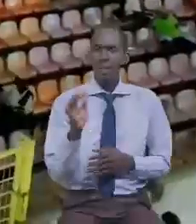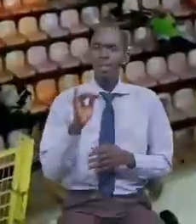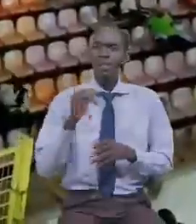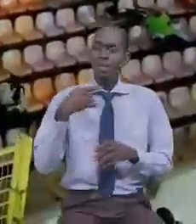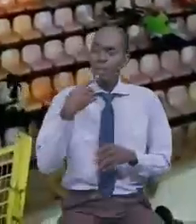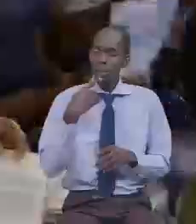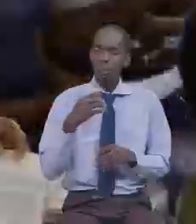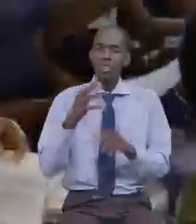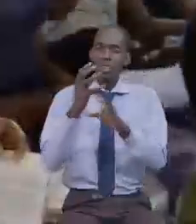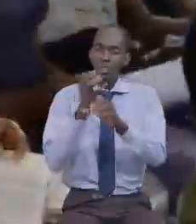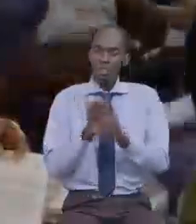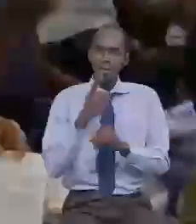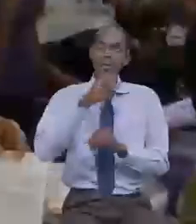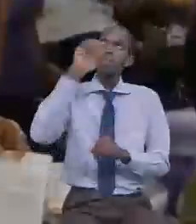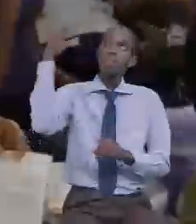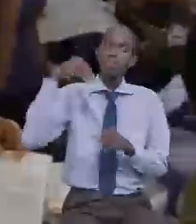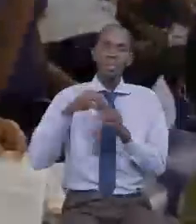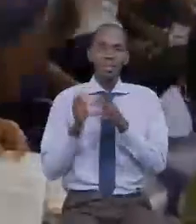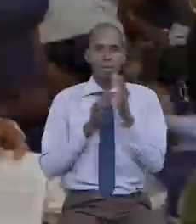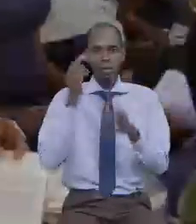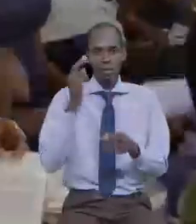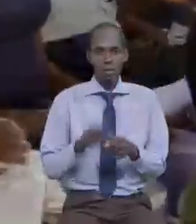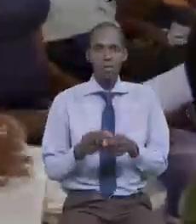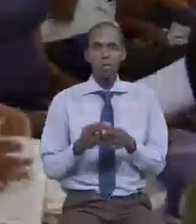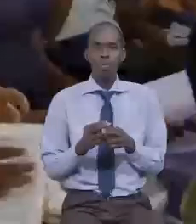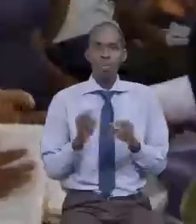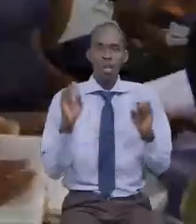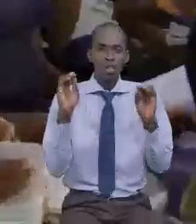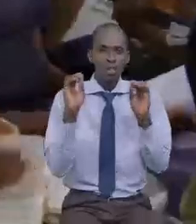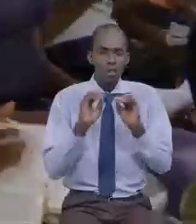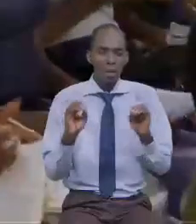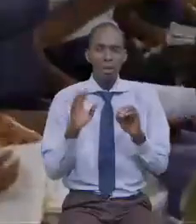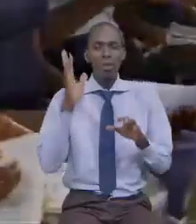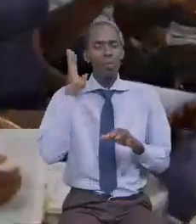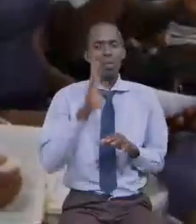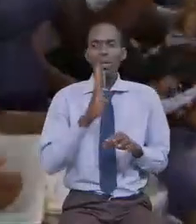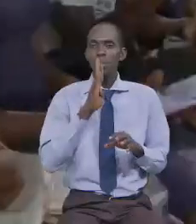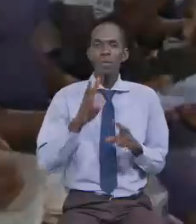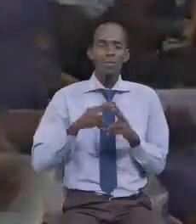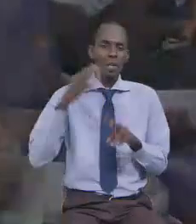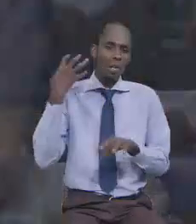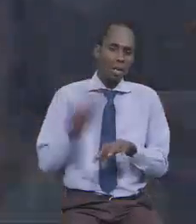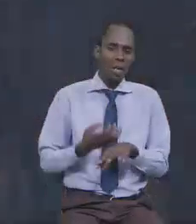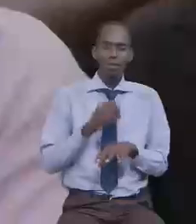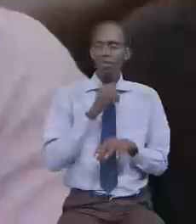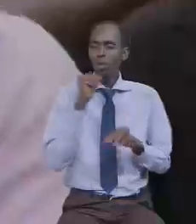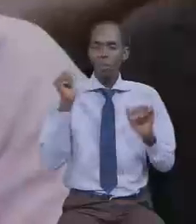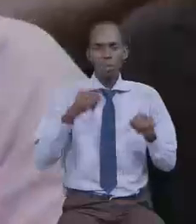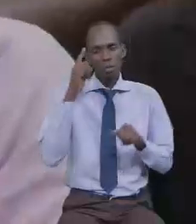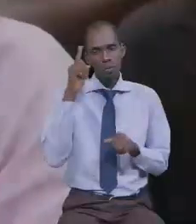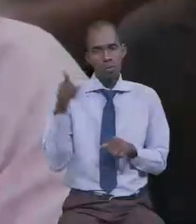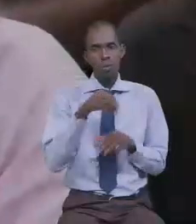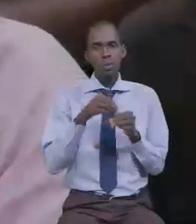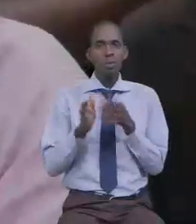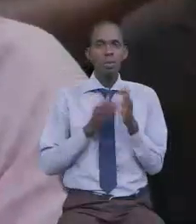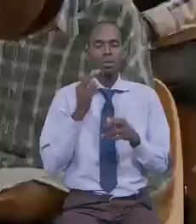grace. Nothing will be so difficult and impossible for you. Number four, who